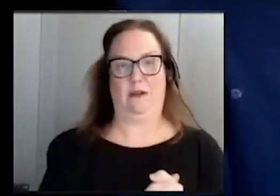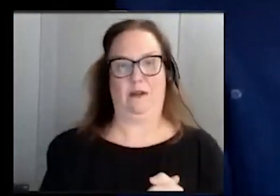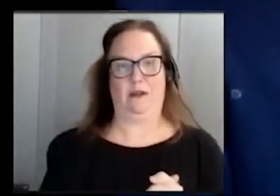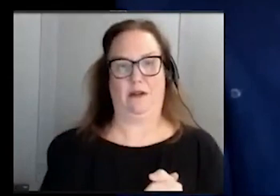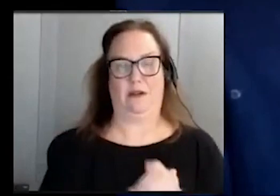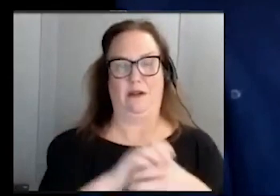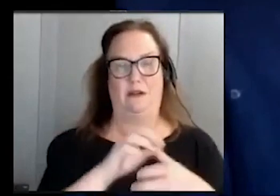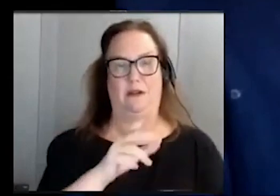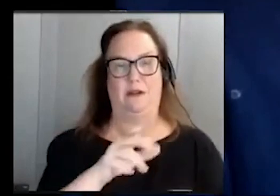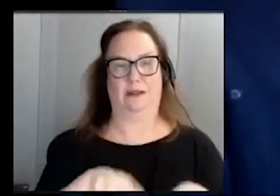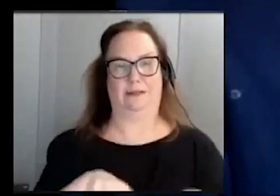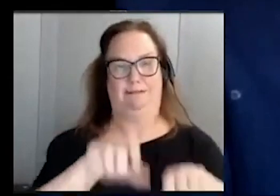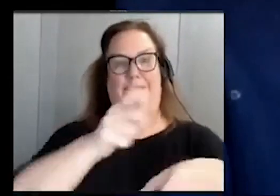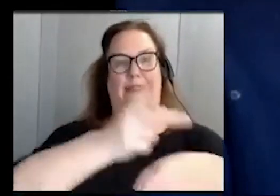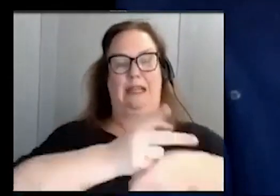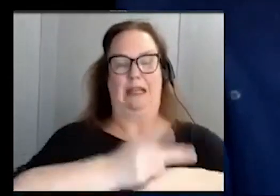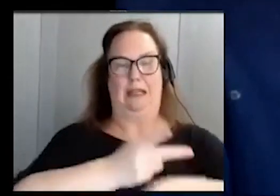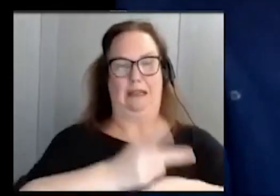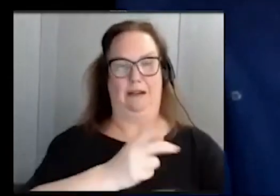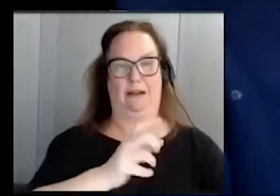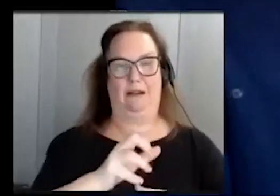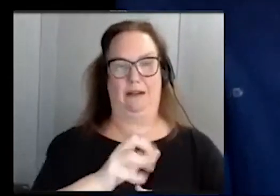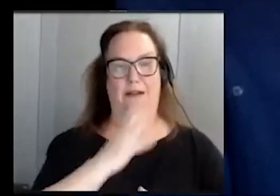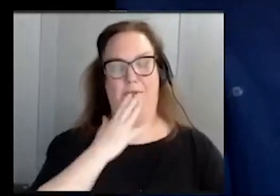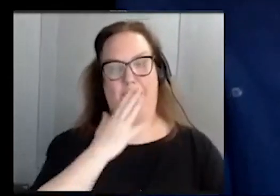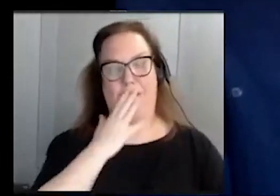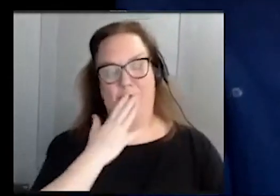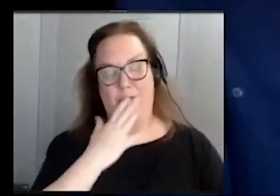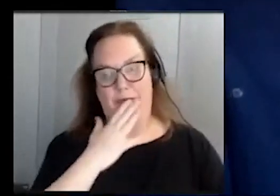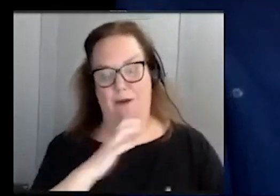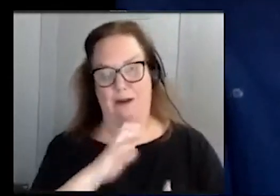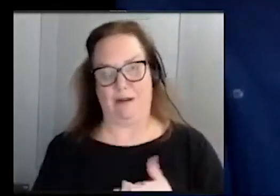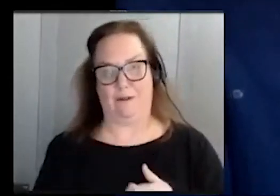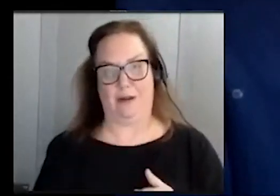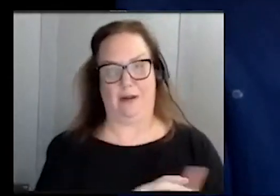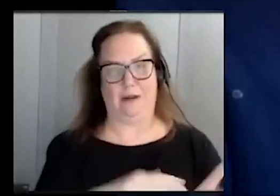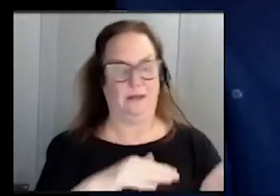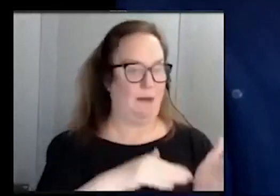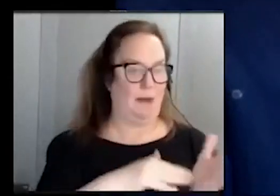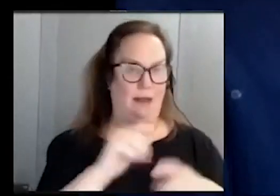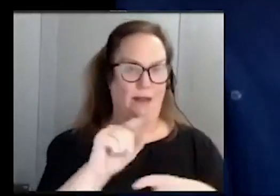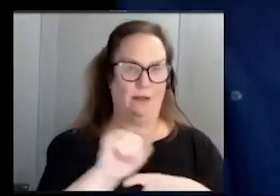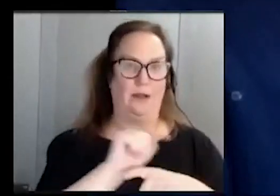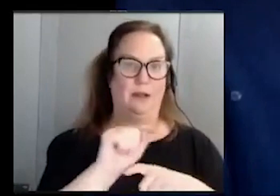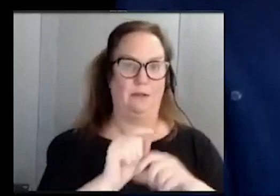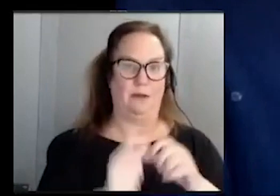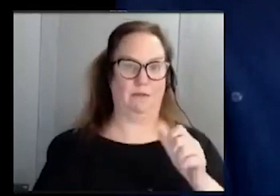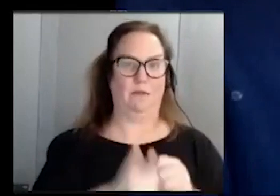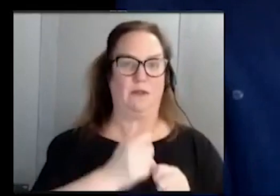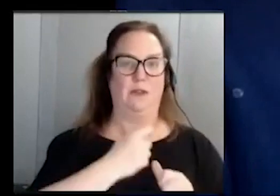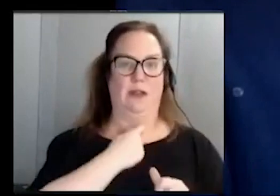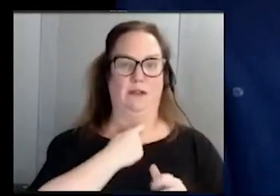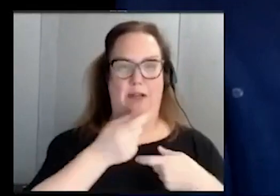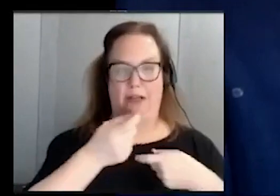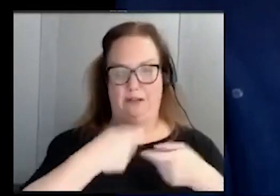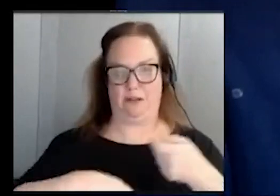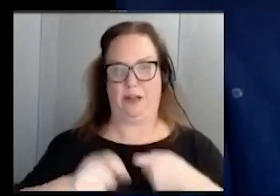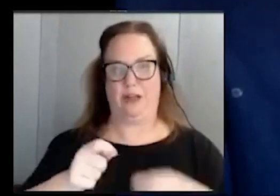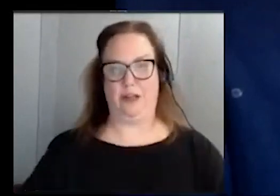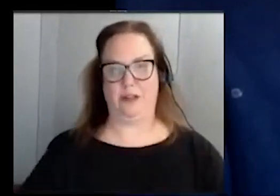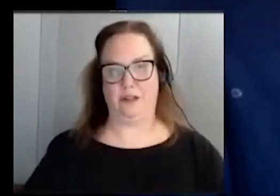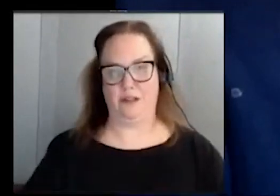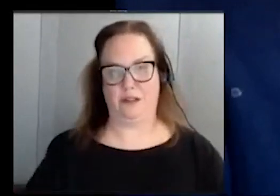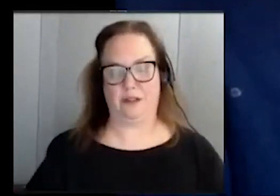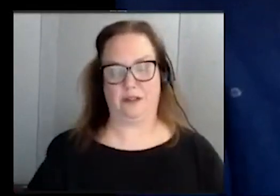over a lot of it. I mean, kudos to her. Not medically trained, but she does most of my trach changes.